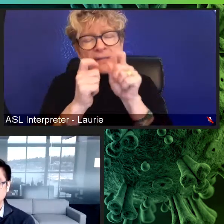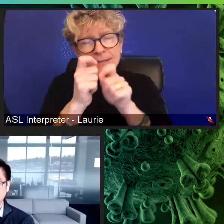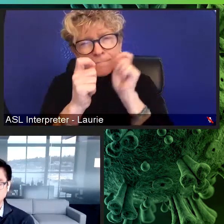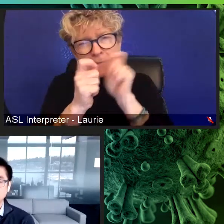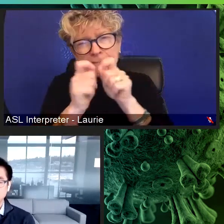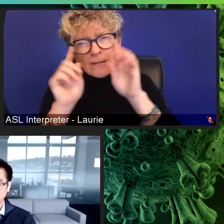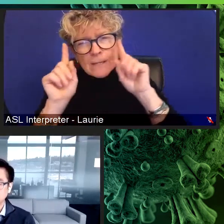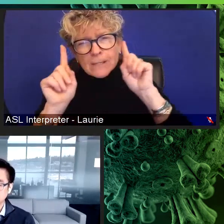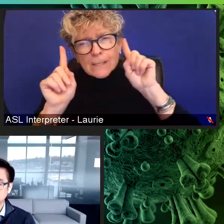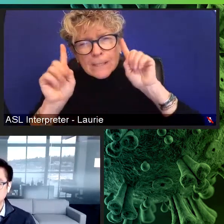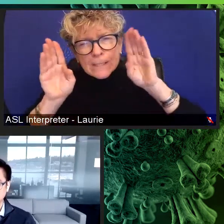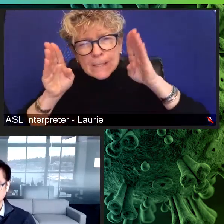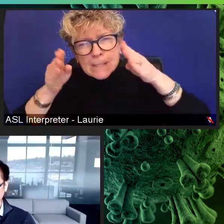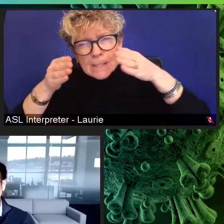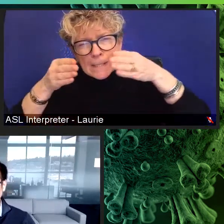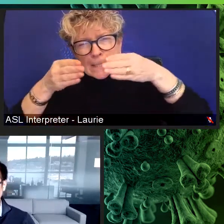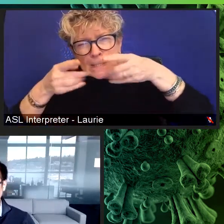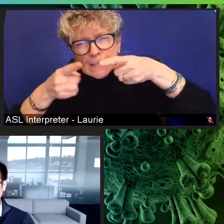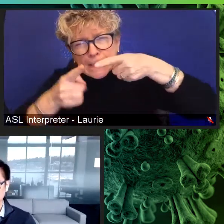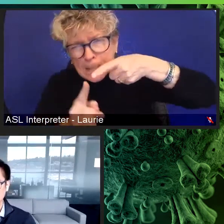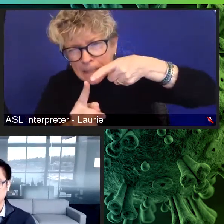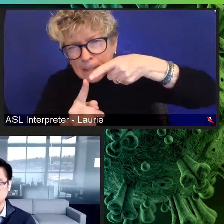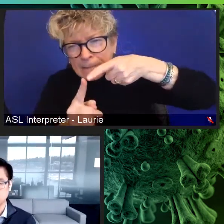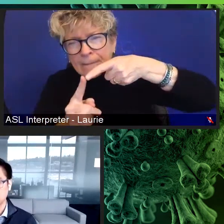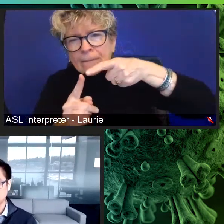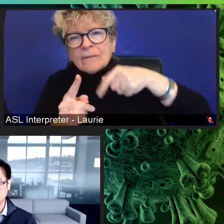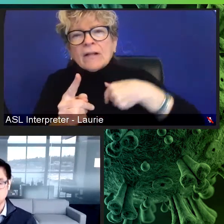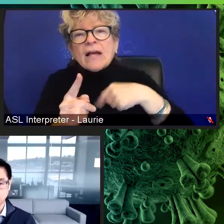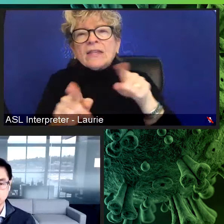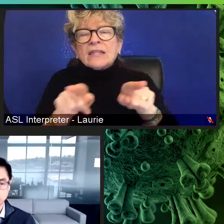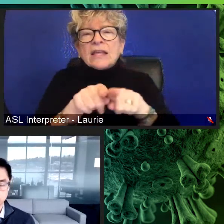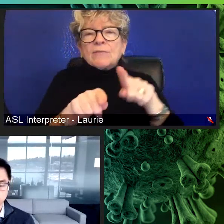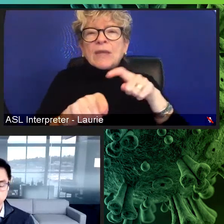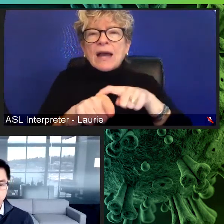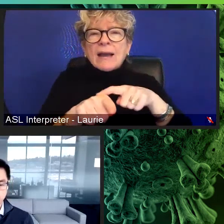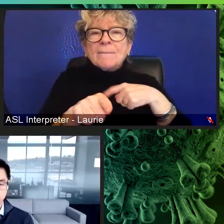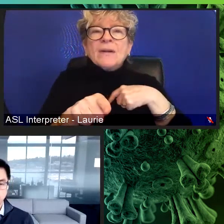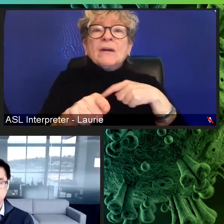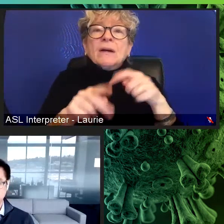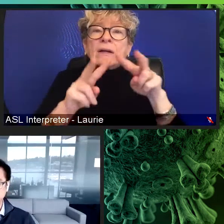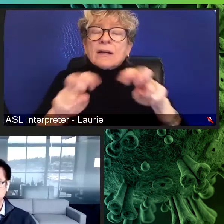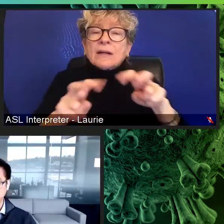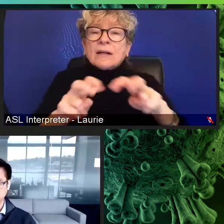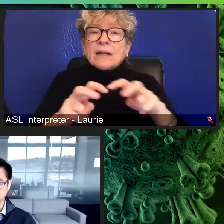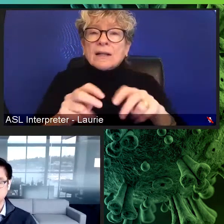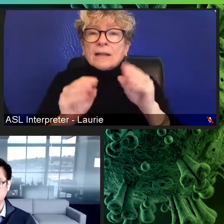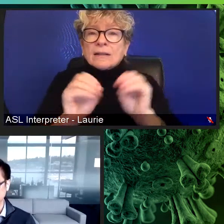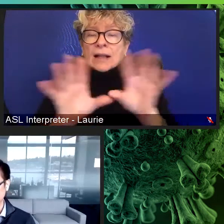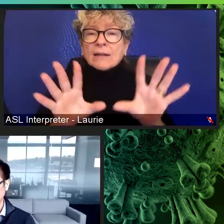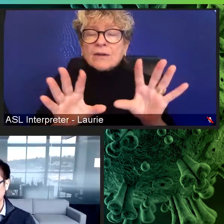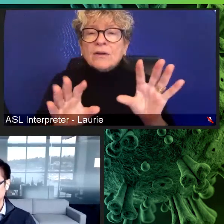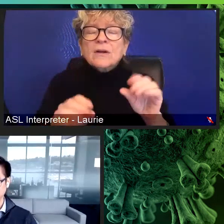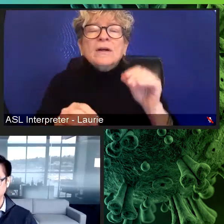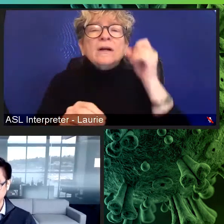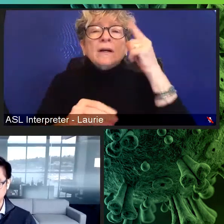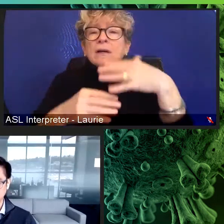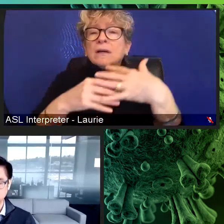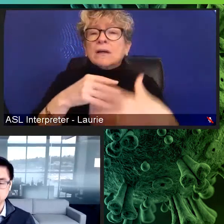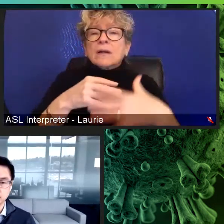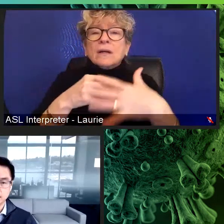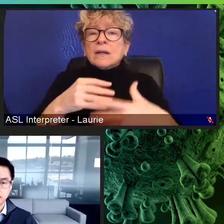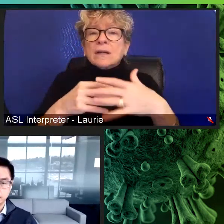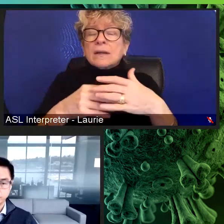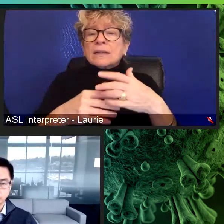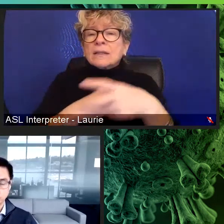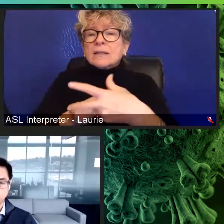try to optimize. And then score sensitivity gets at as well. And so, again, this is sort of, a non-invasive test. So there's obviously a lot of advantages to